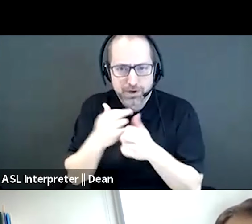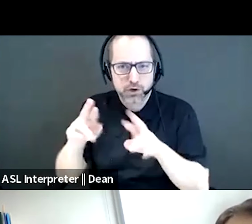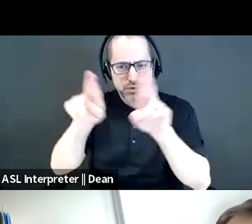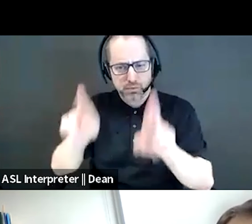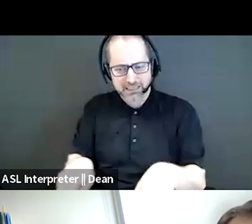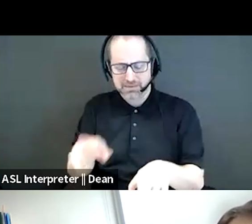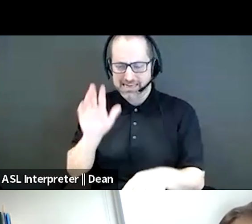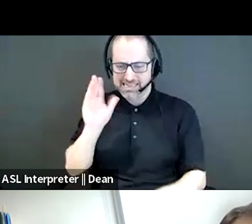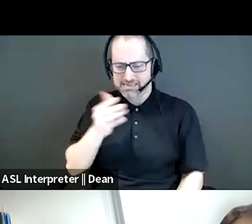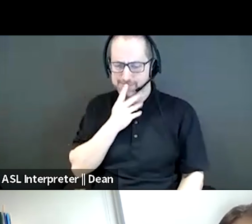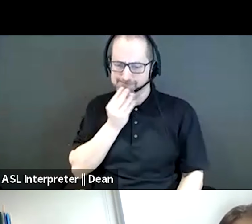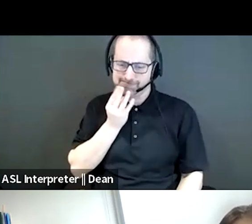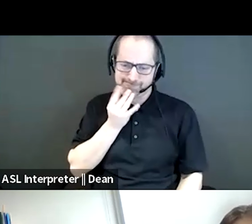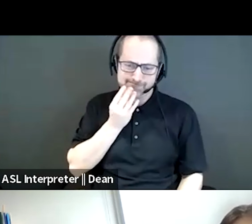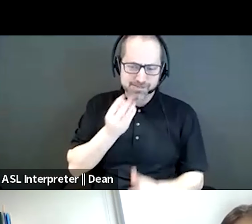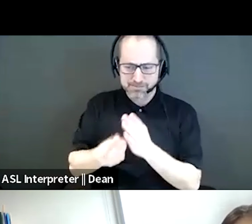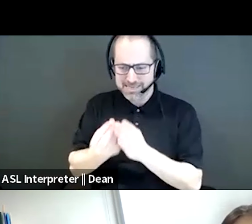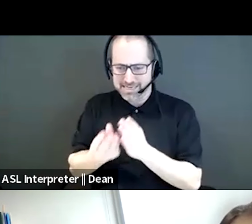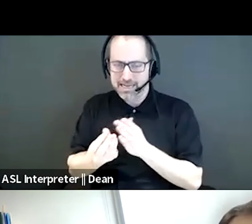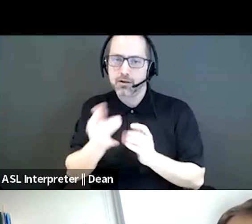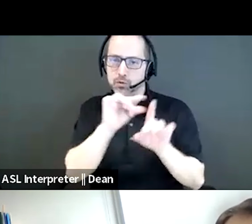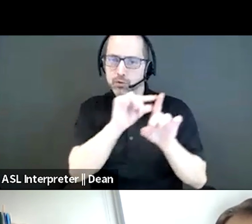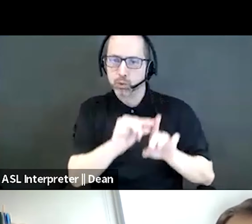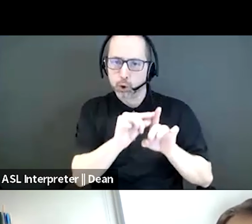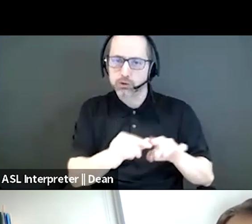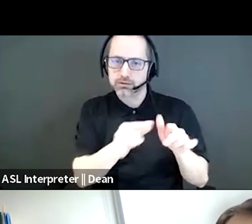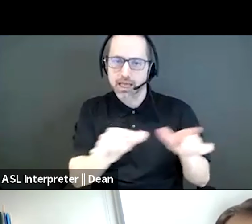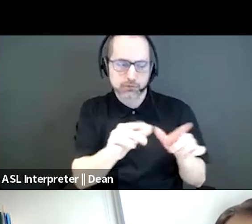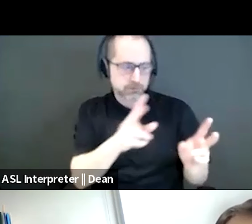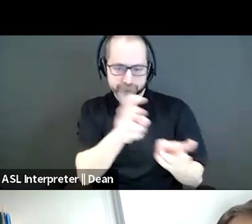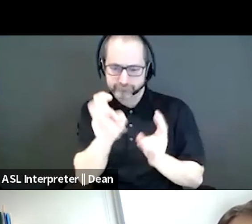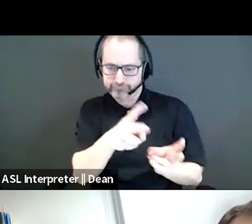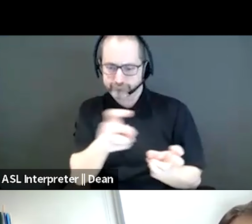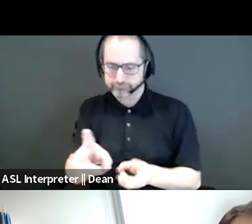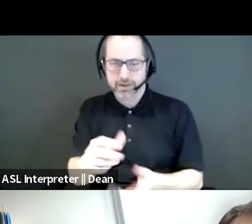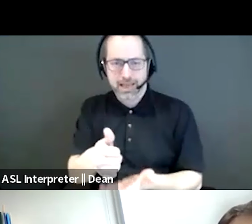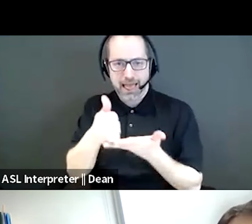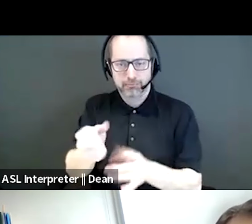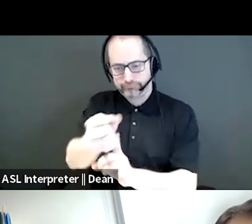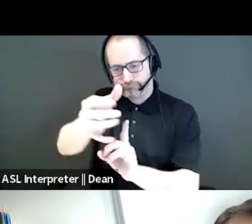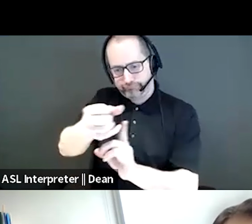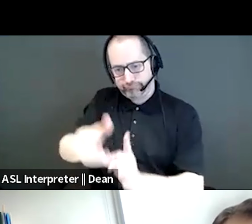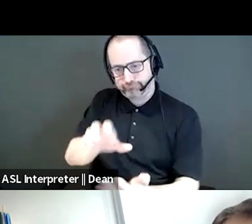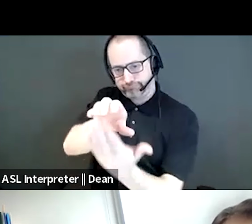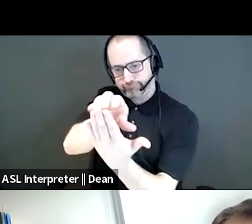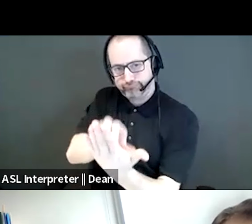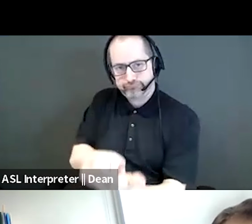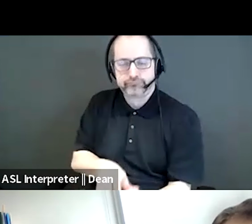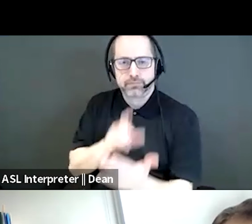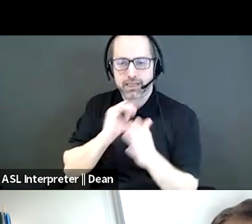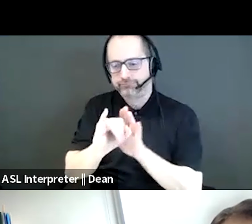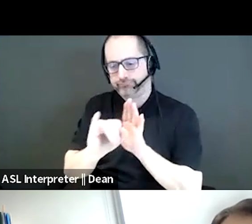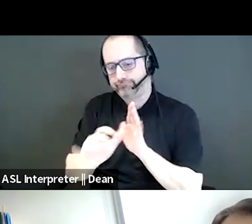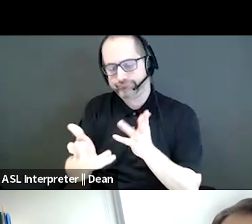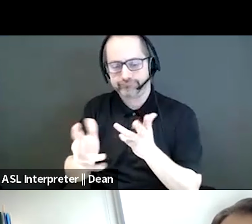feel very daunting. I think that the Lumina can really help you identify where those gaps are and then